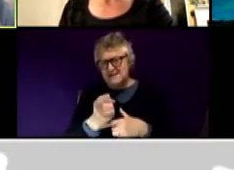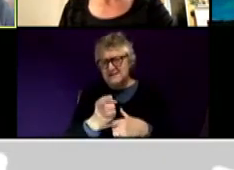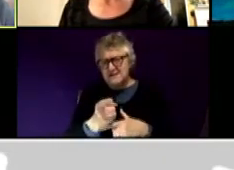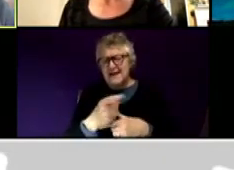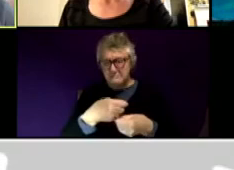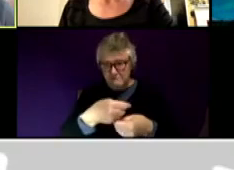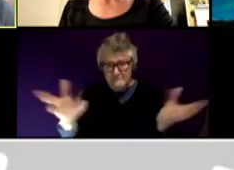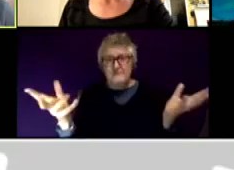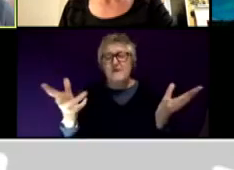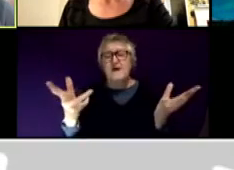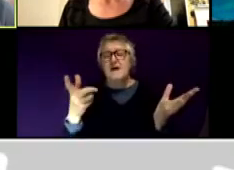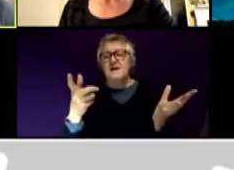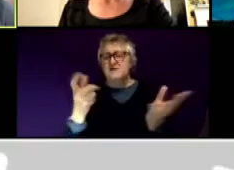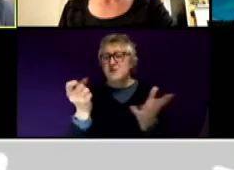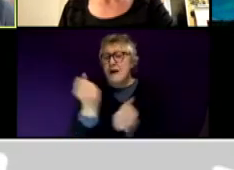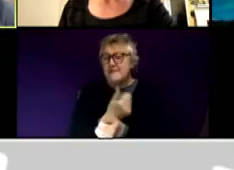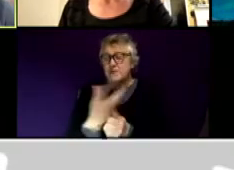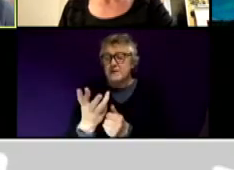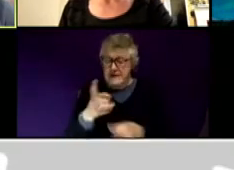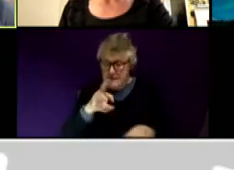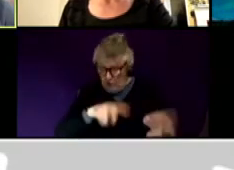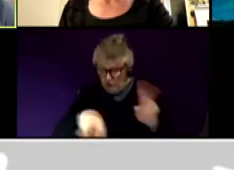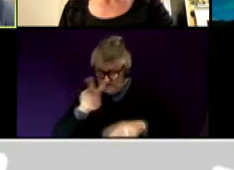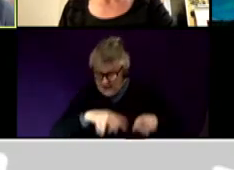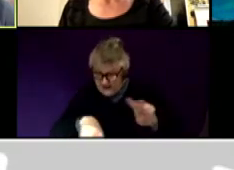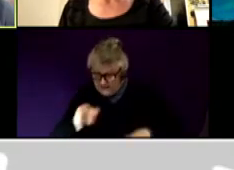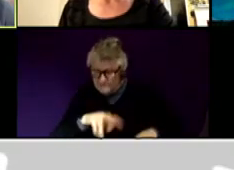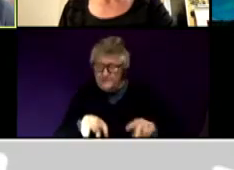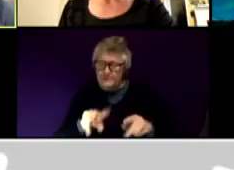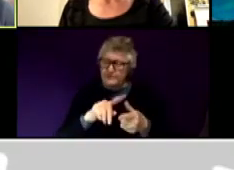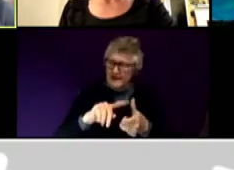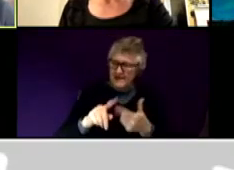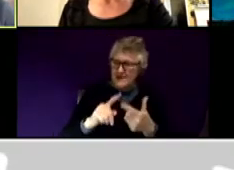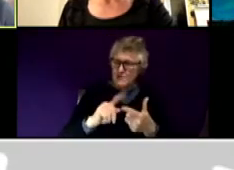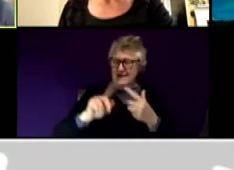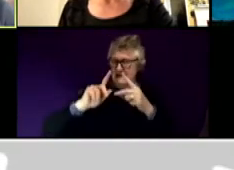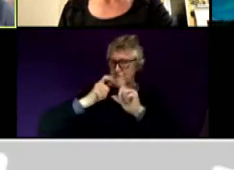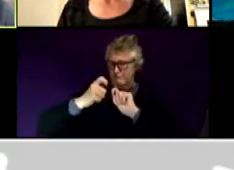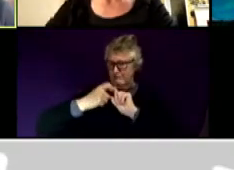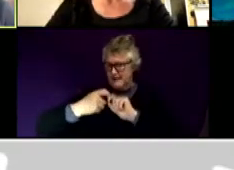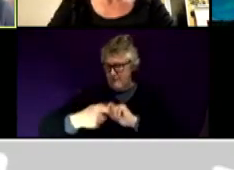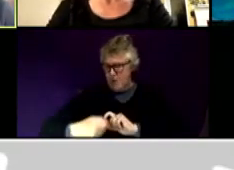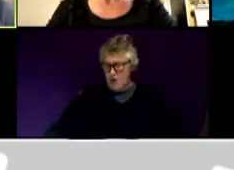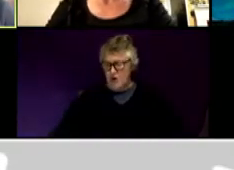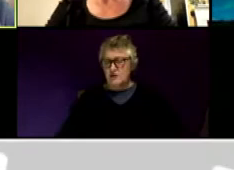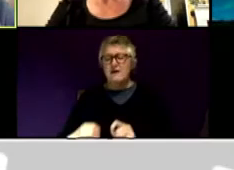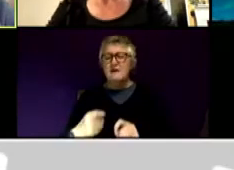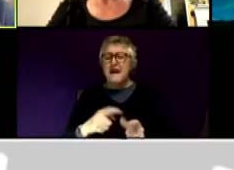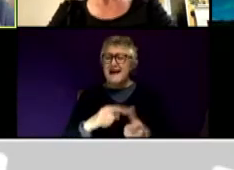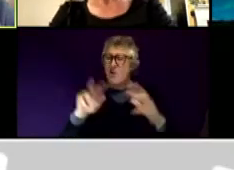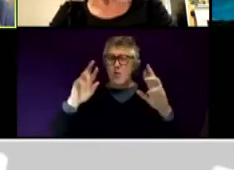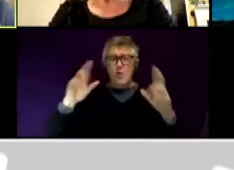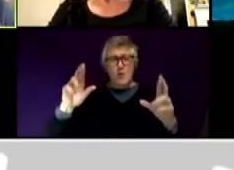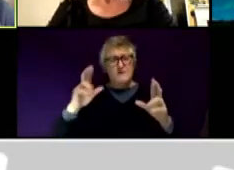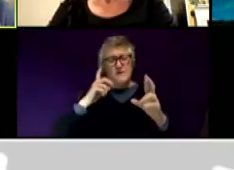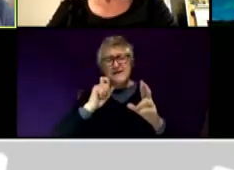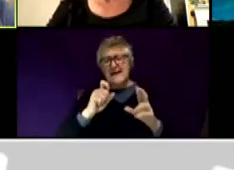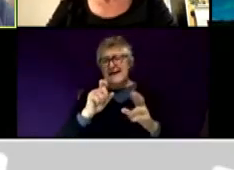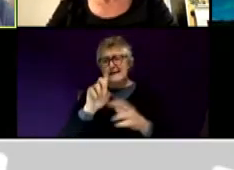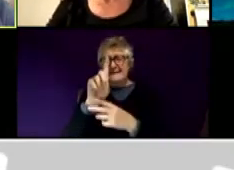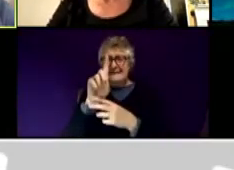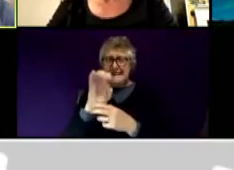about it. And hopefully we will set time, a part of that schedule, for debriefing and capturing and reporting